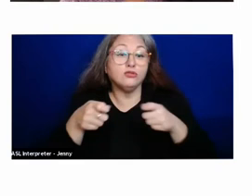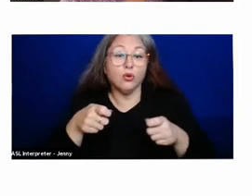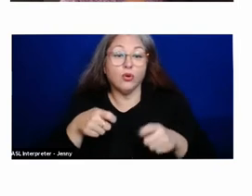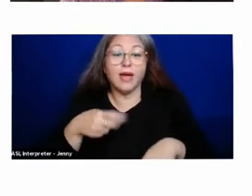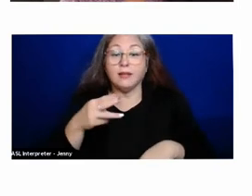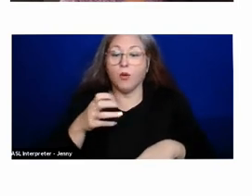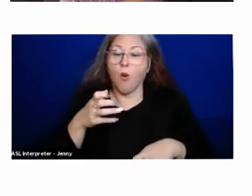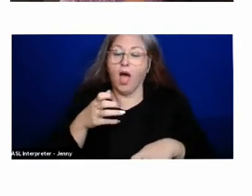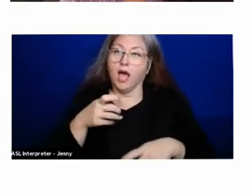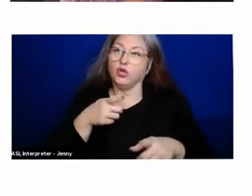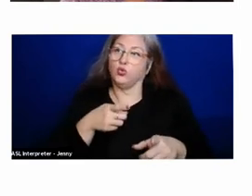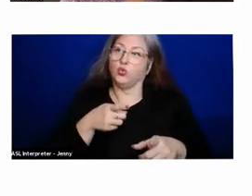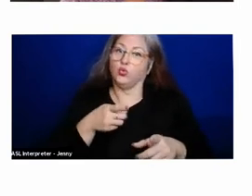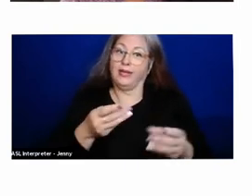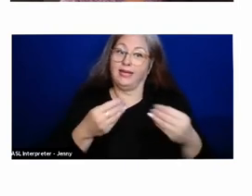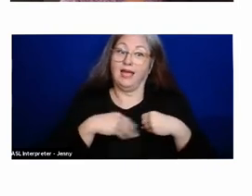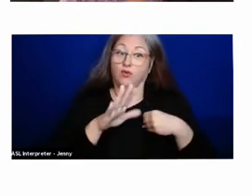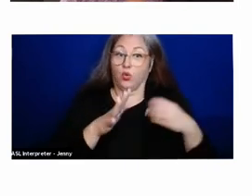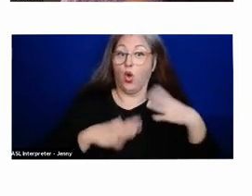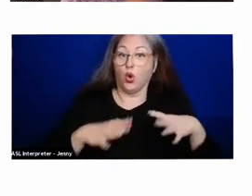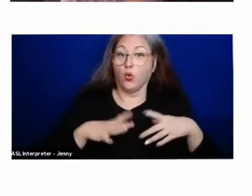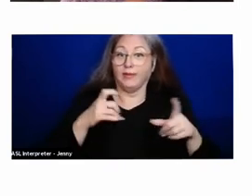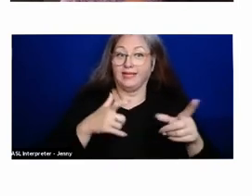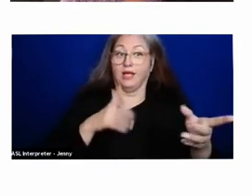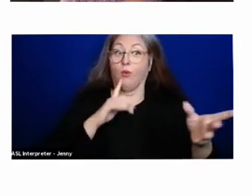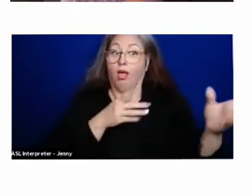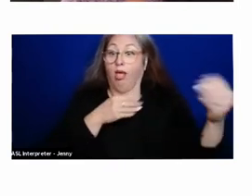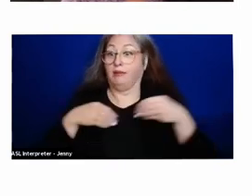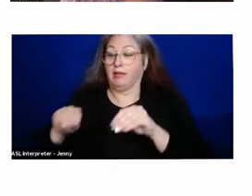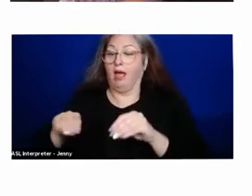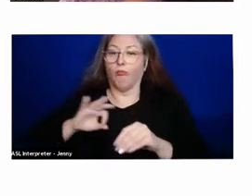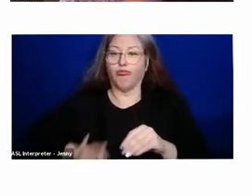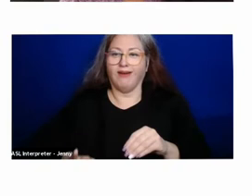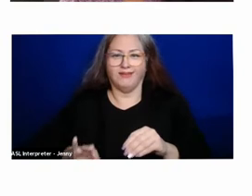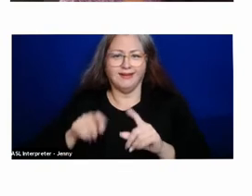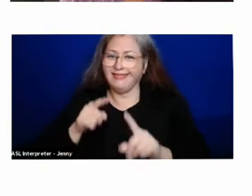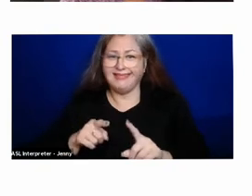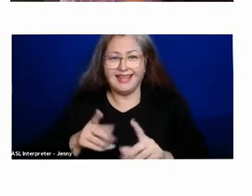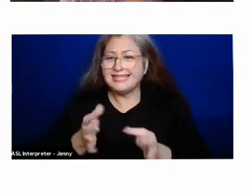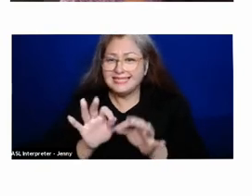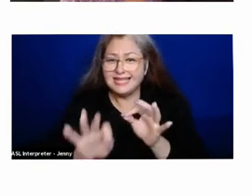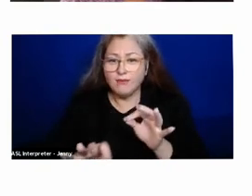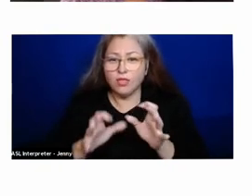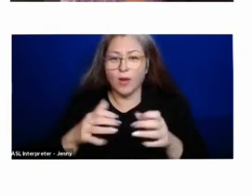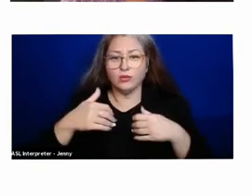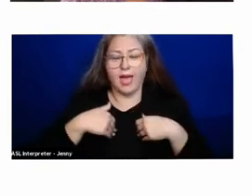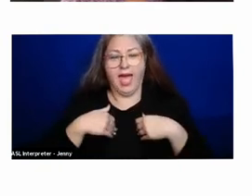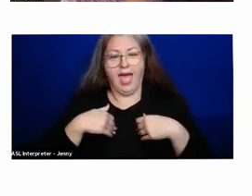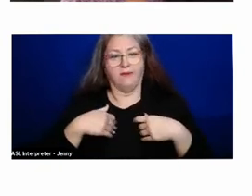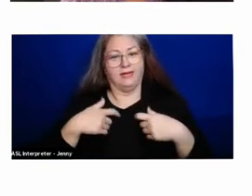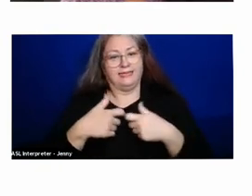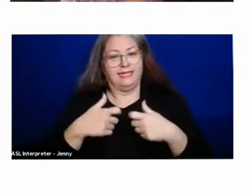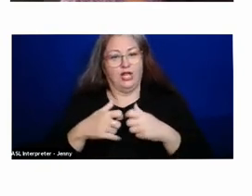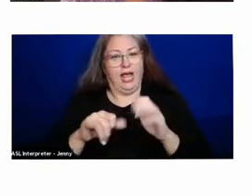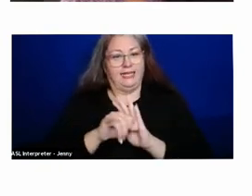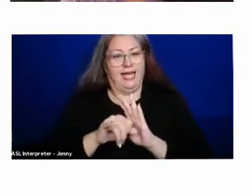you to give them your clothes to resell because they want to profit off of it. It's that simple. They want to create digital identities for your clothing so that they